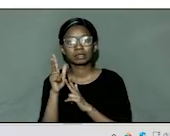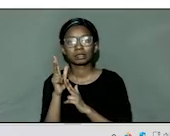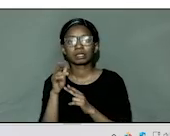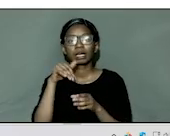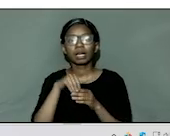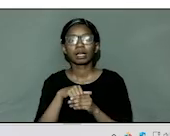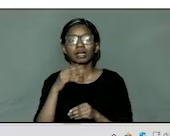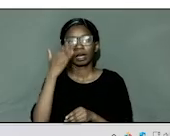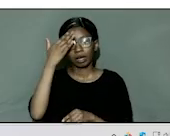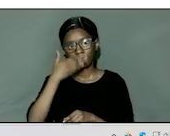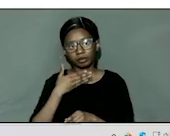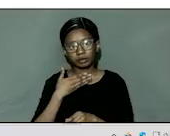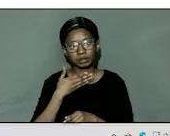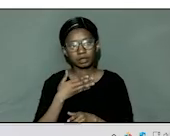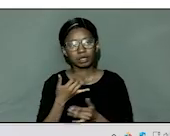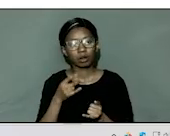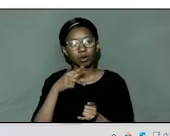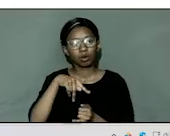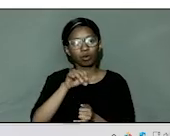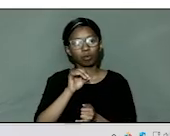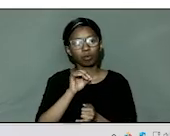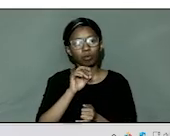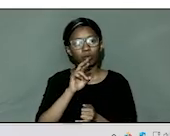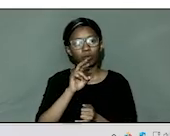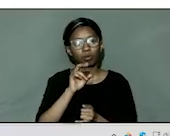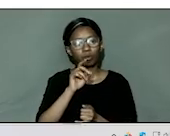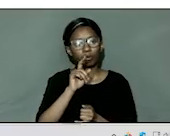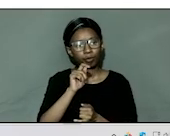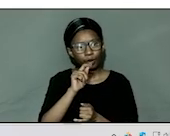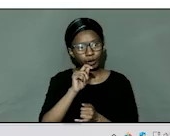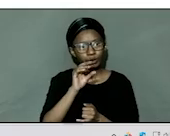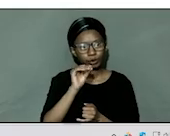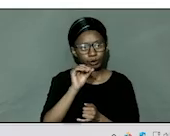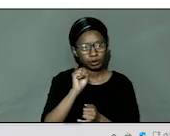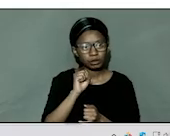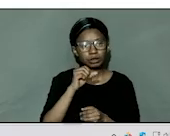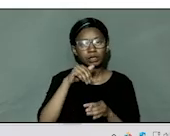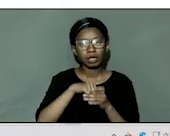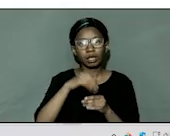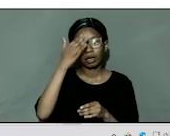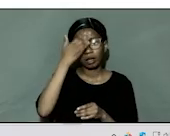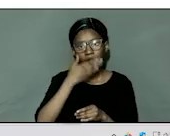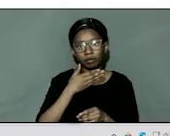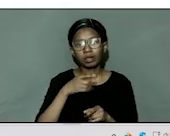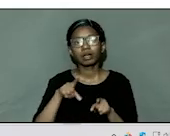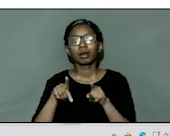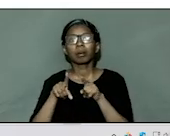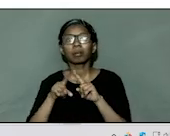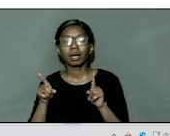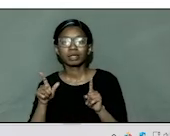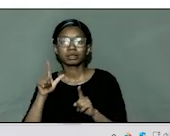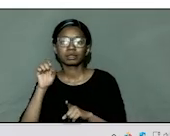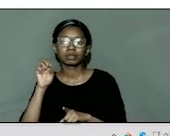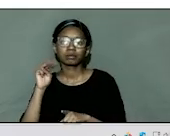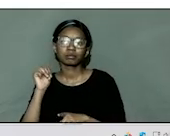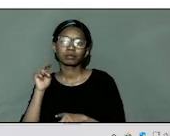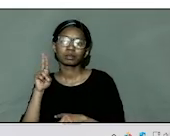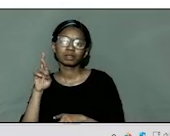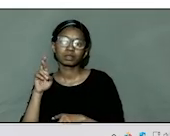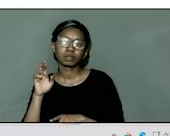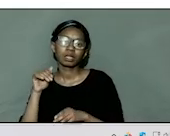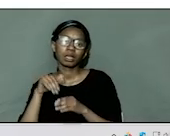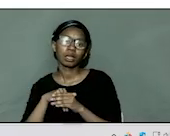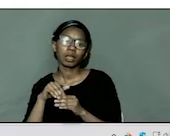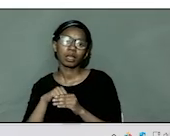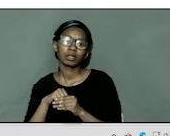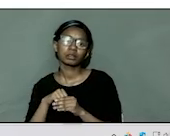in Africa, while the Lumas are only found in Madagascar. So Madagascar is an island